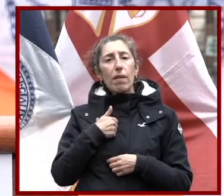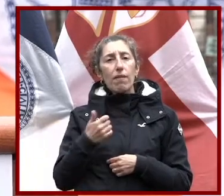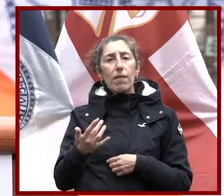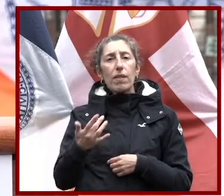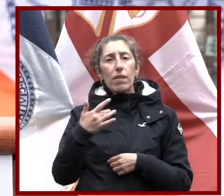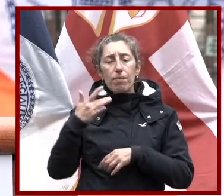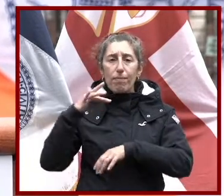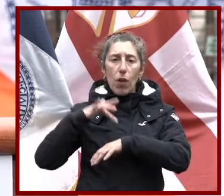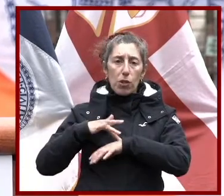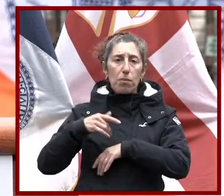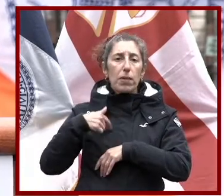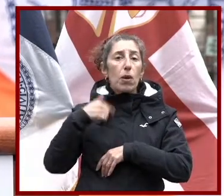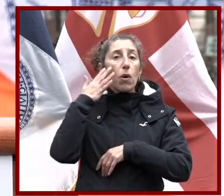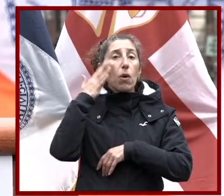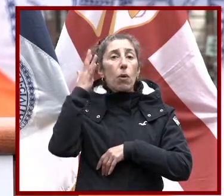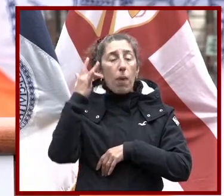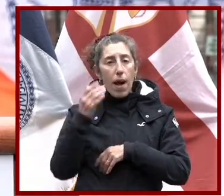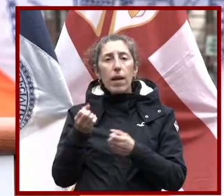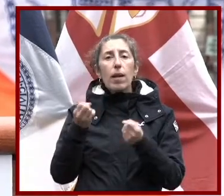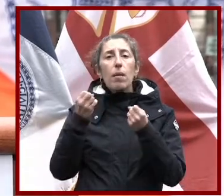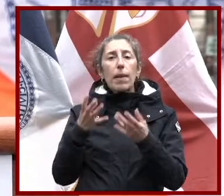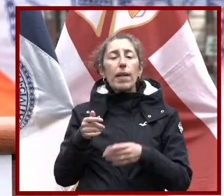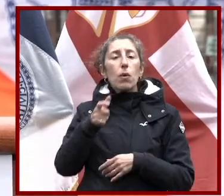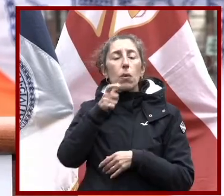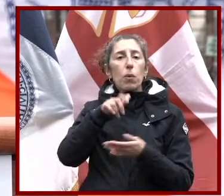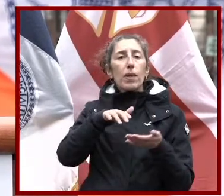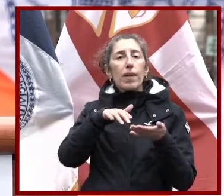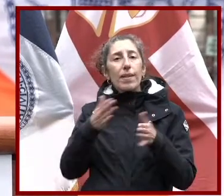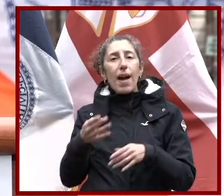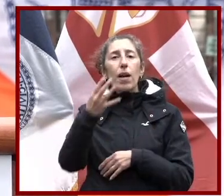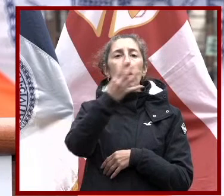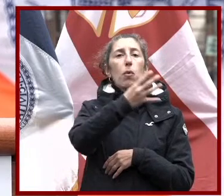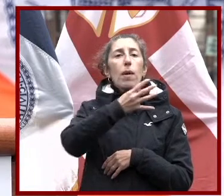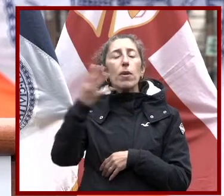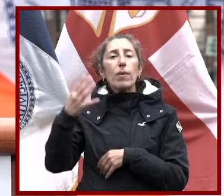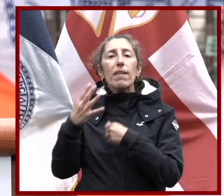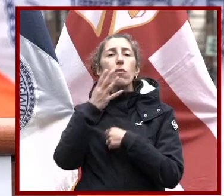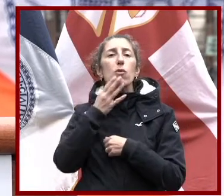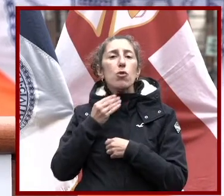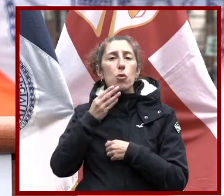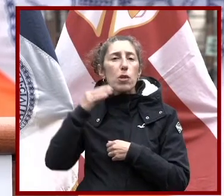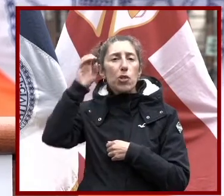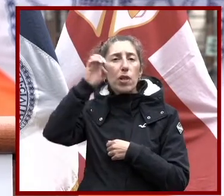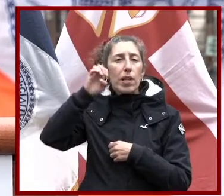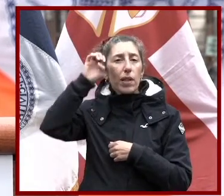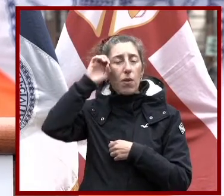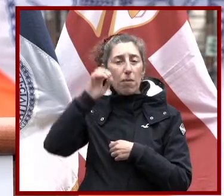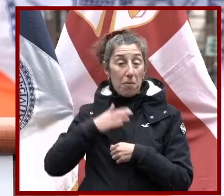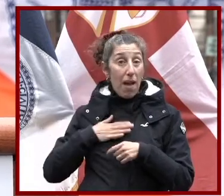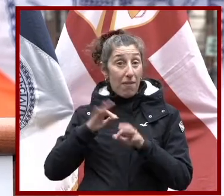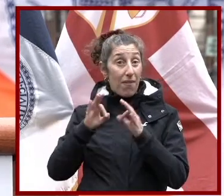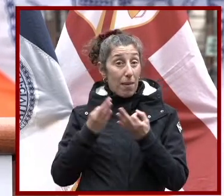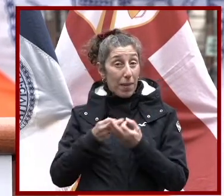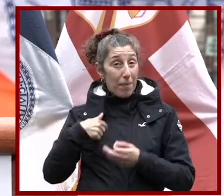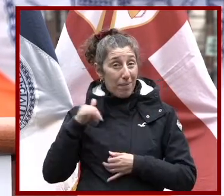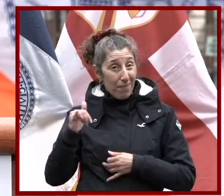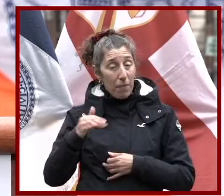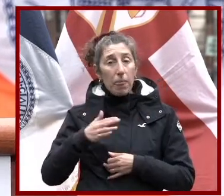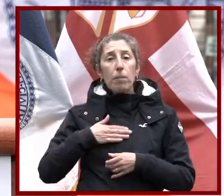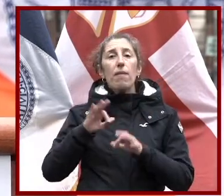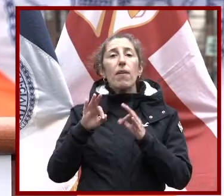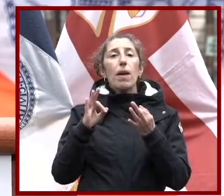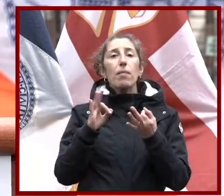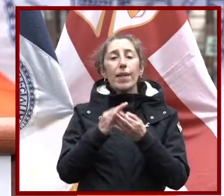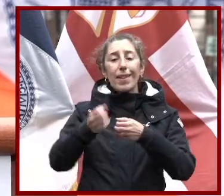were Jewish immigrants from Eastern Europe. This is my family's history. In 1911, many of my